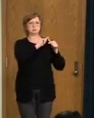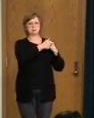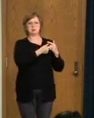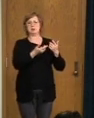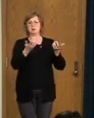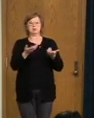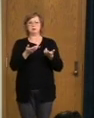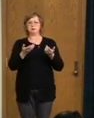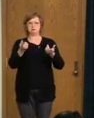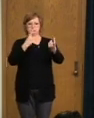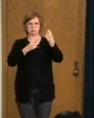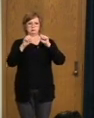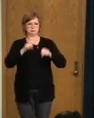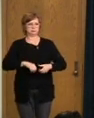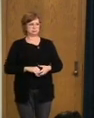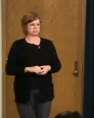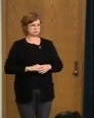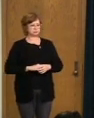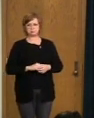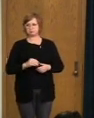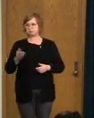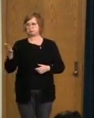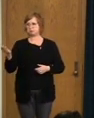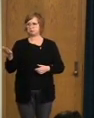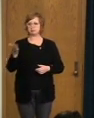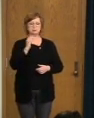remarks, followed by time for questions.